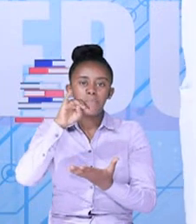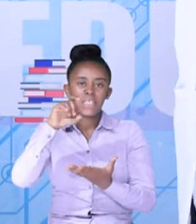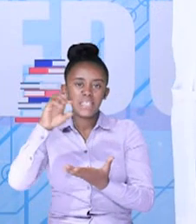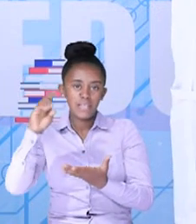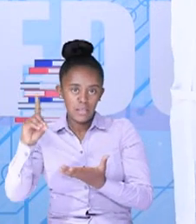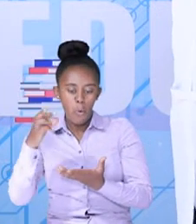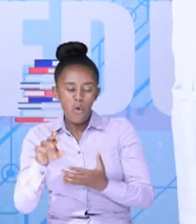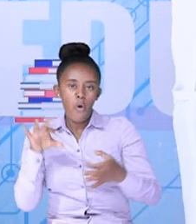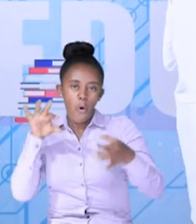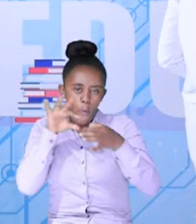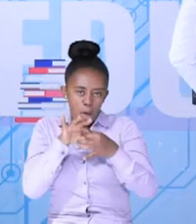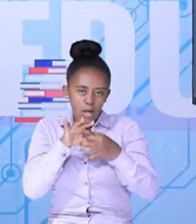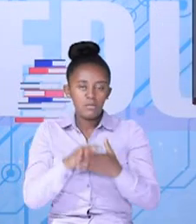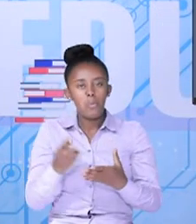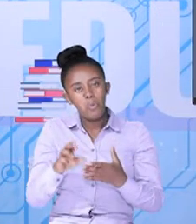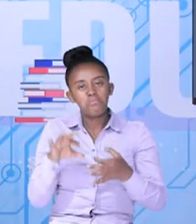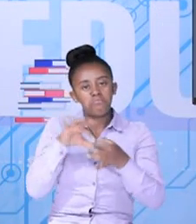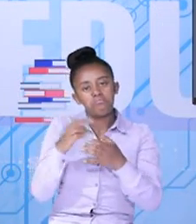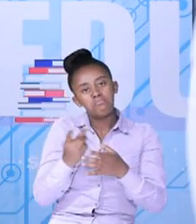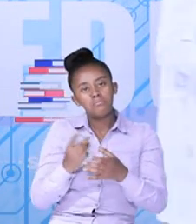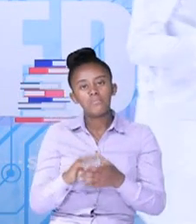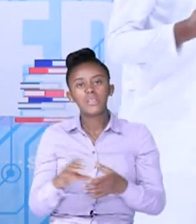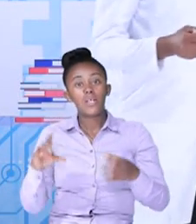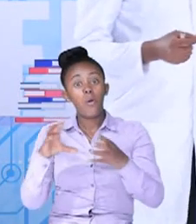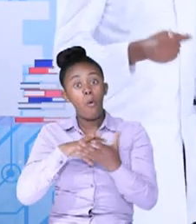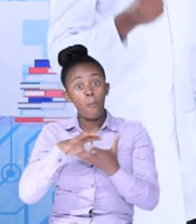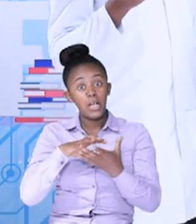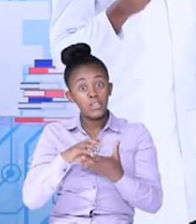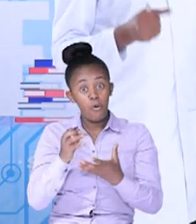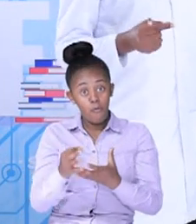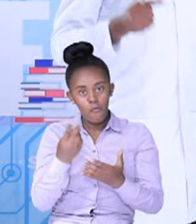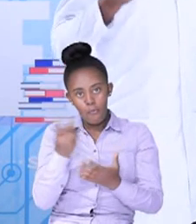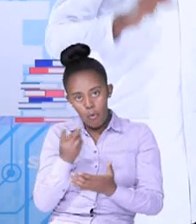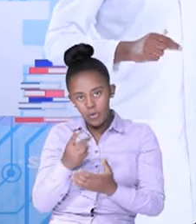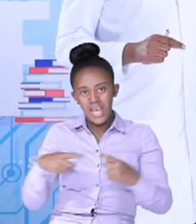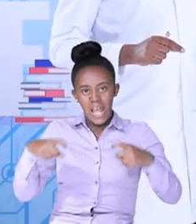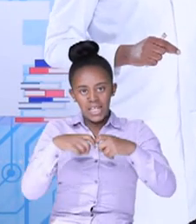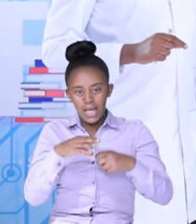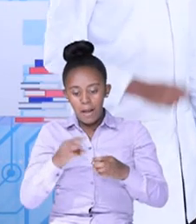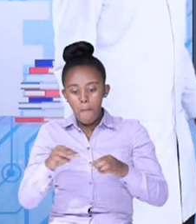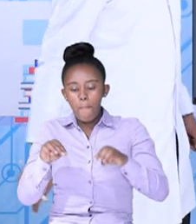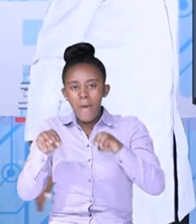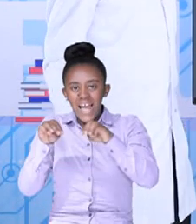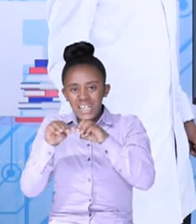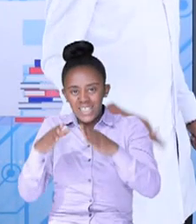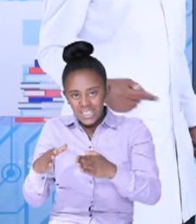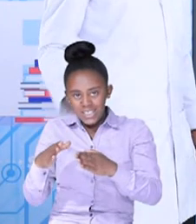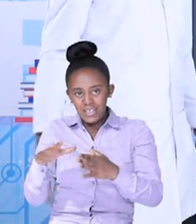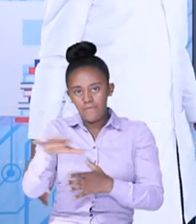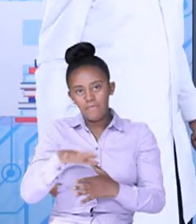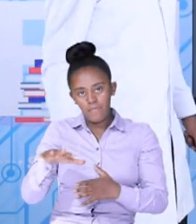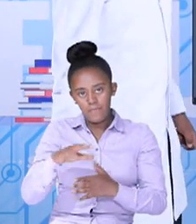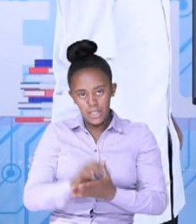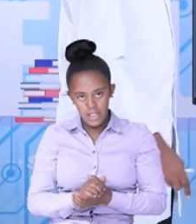or combined field. Combined or mixed field means the combination of both electric and magnetic field, and electric field